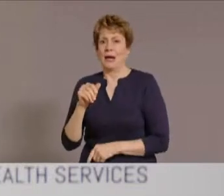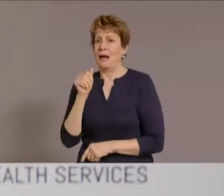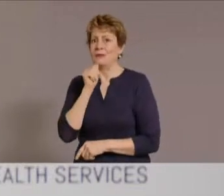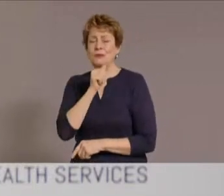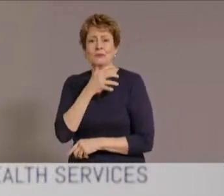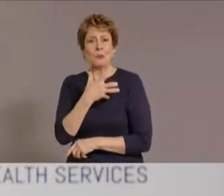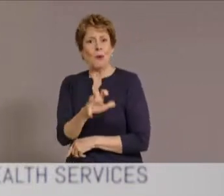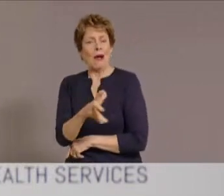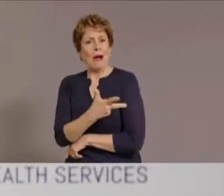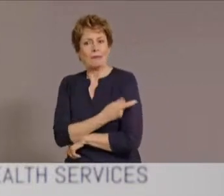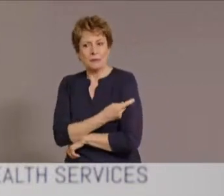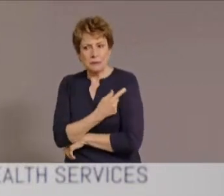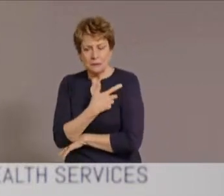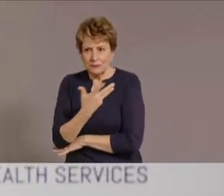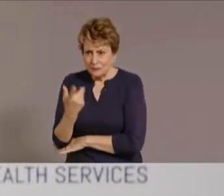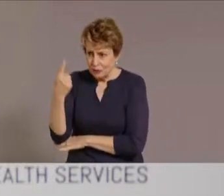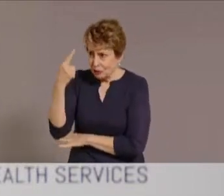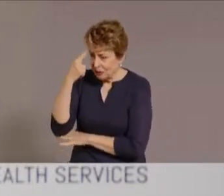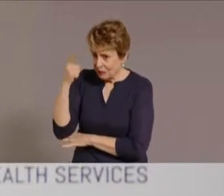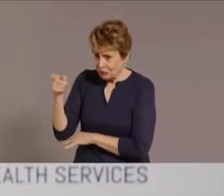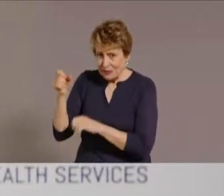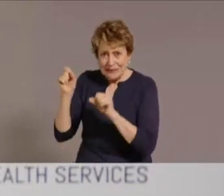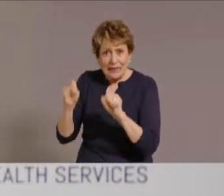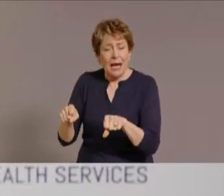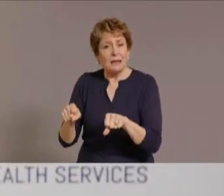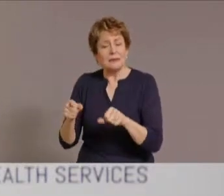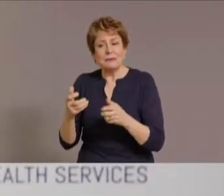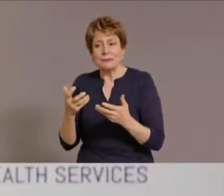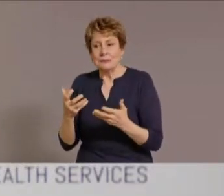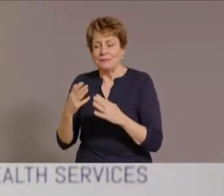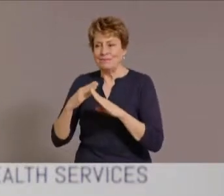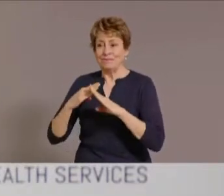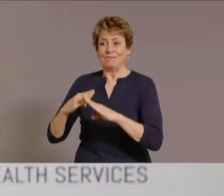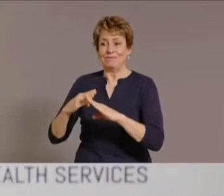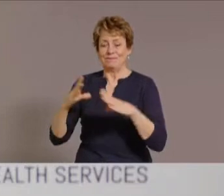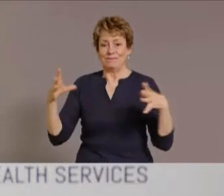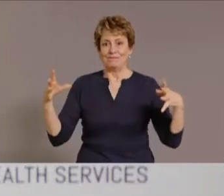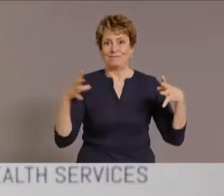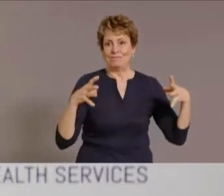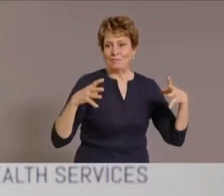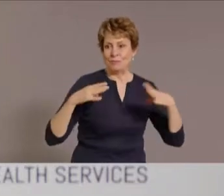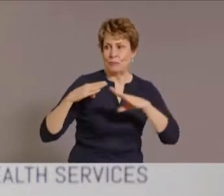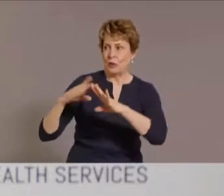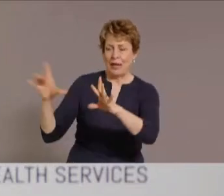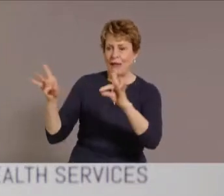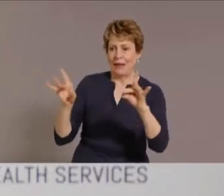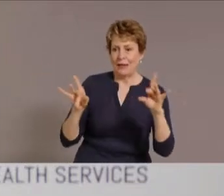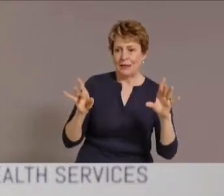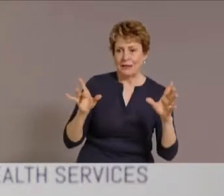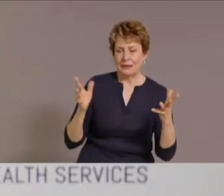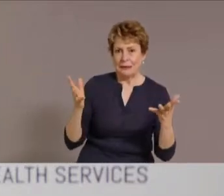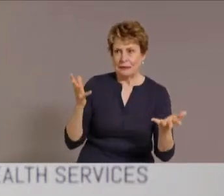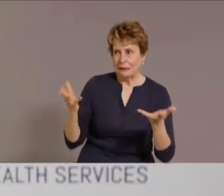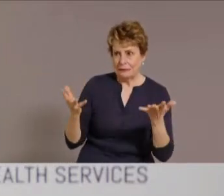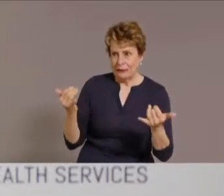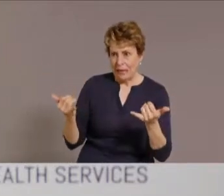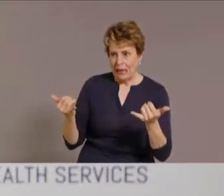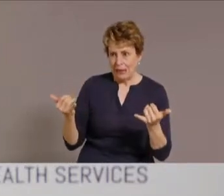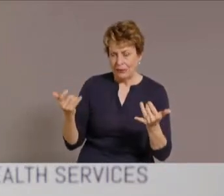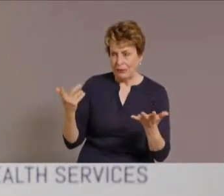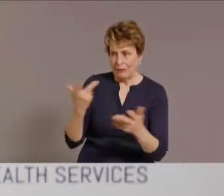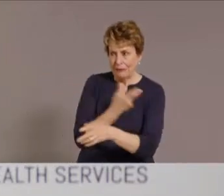herd immunity, or are we just going to be faltering and then the variants are going to come in and all bets are